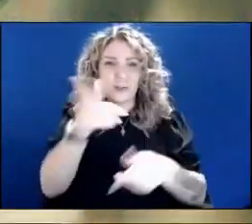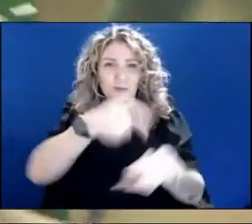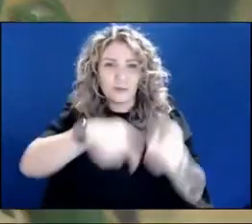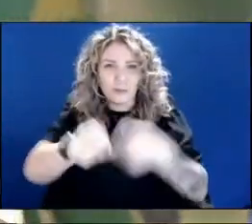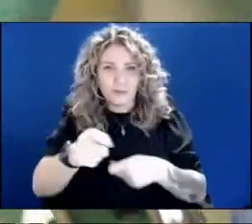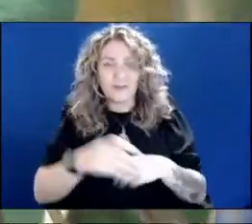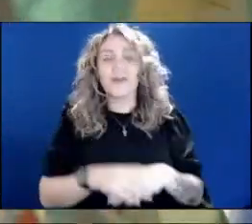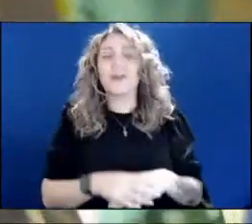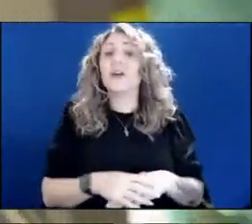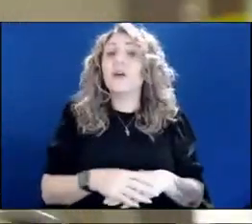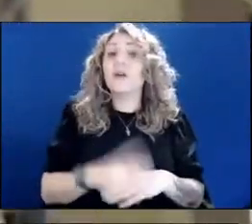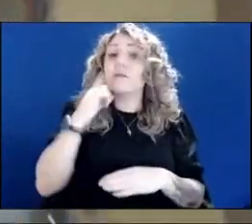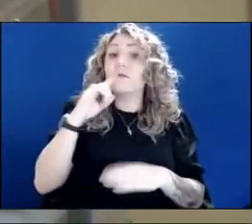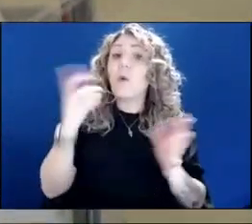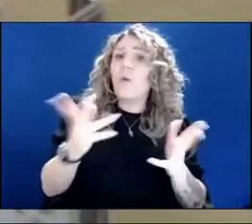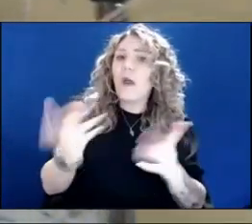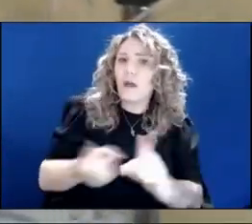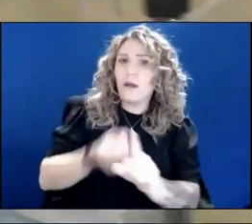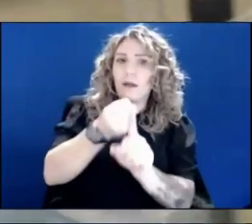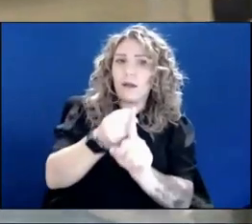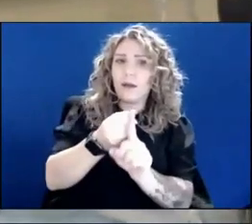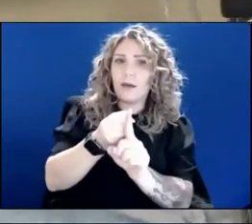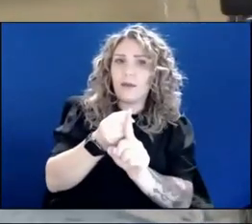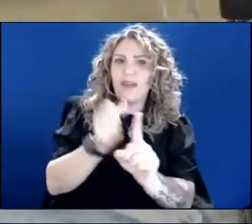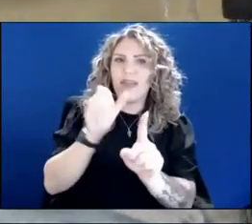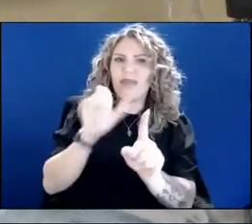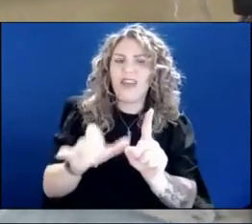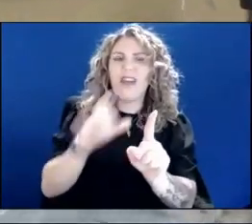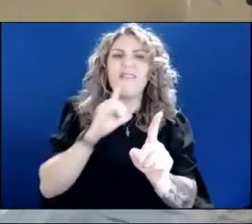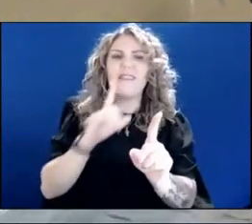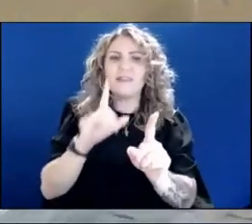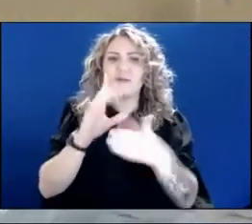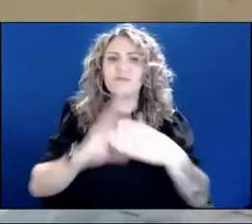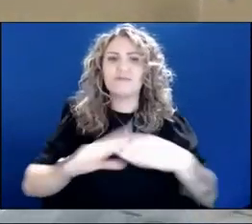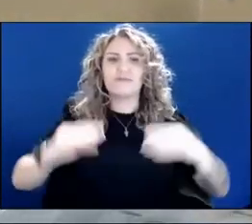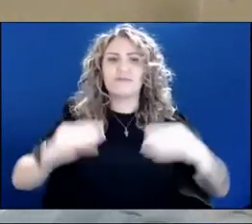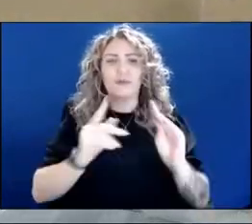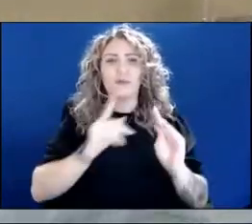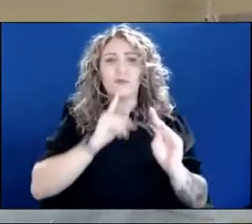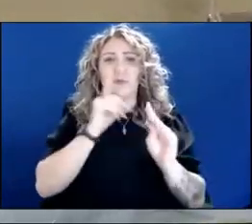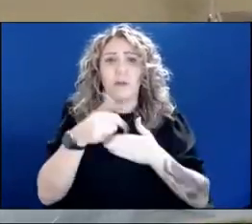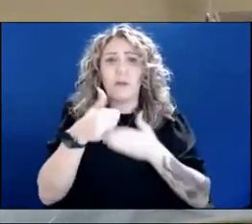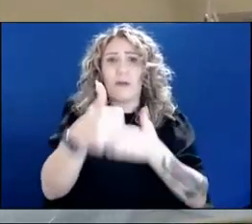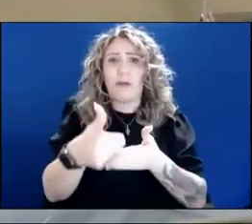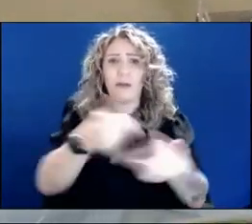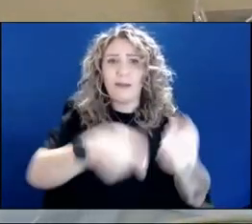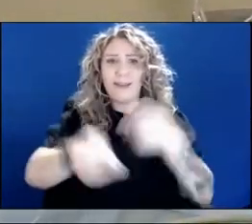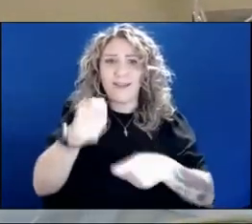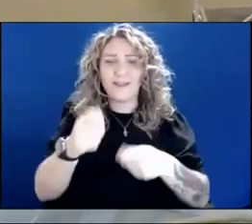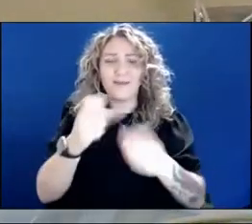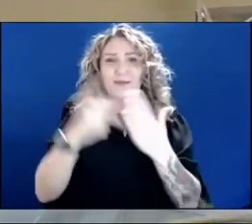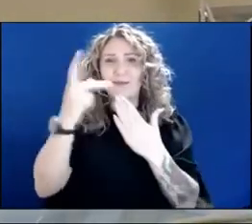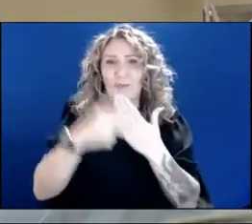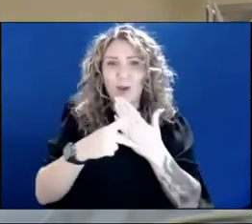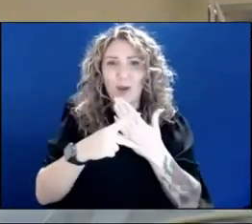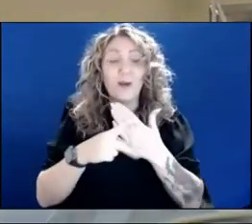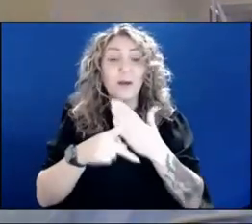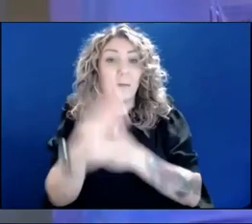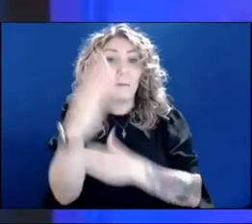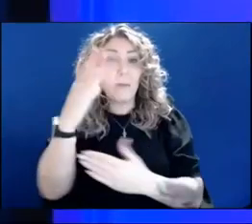impact of this climb and how stories like this really do help out the transplant program. The morning medical update starts right